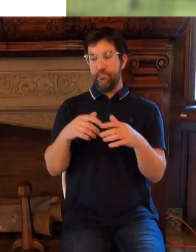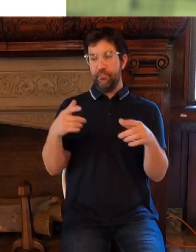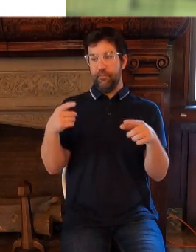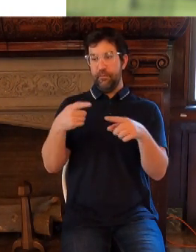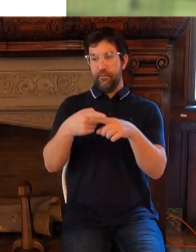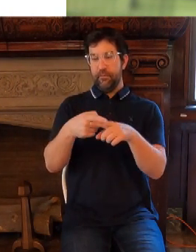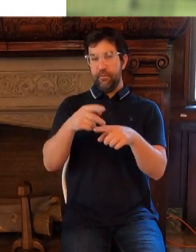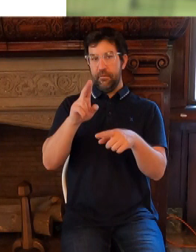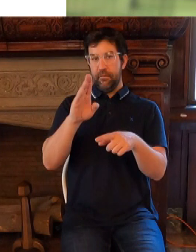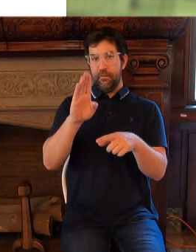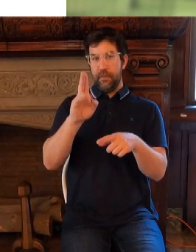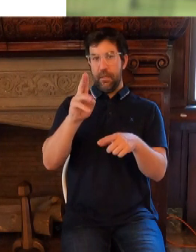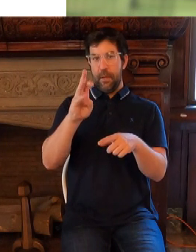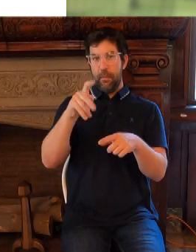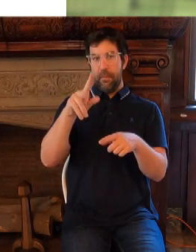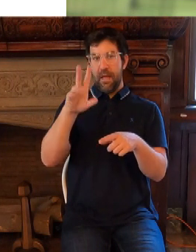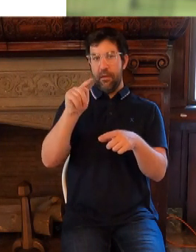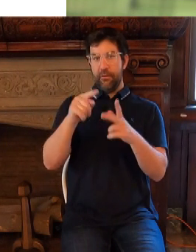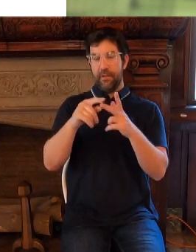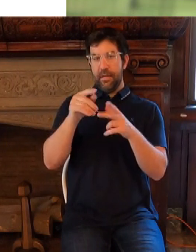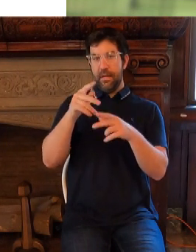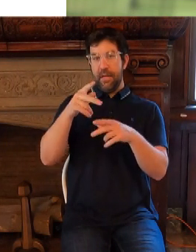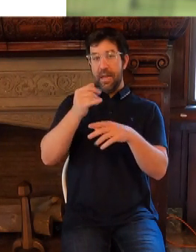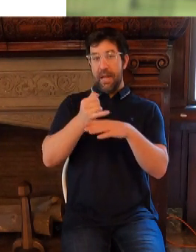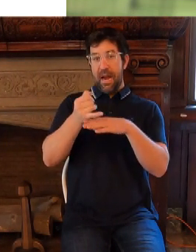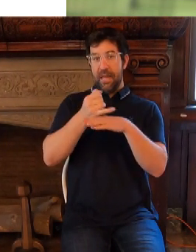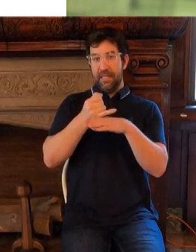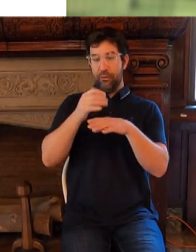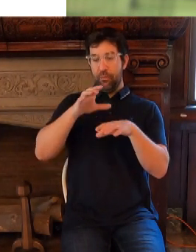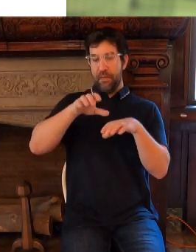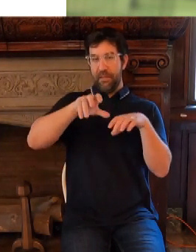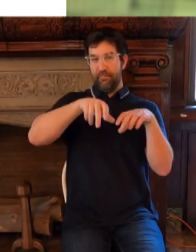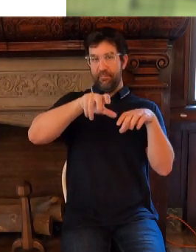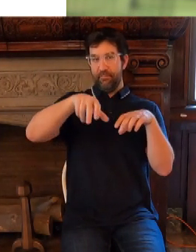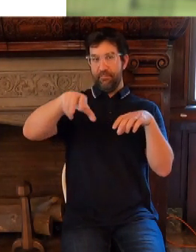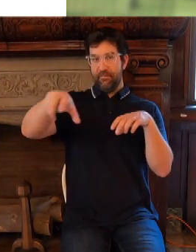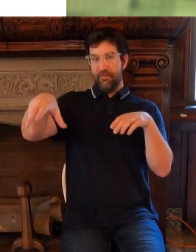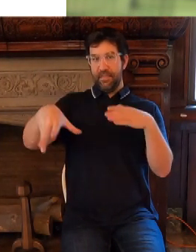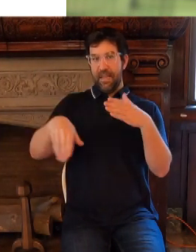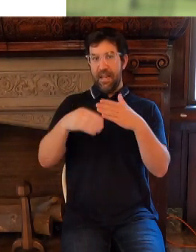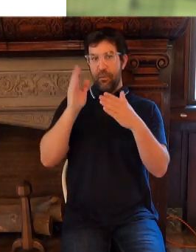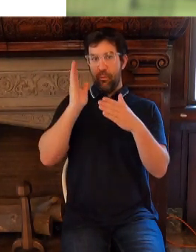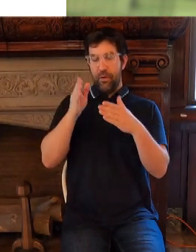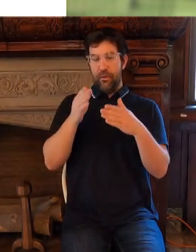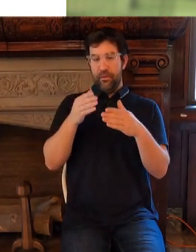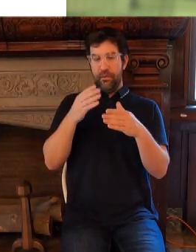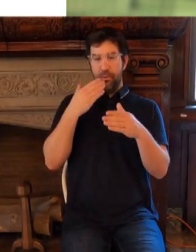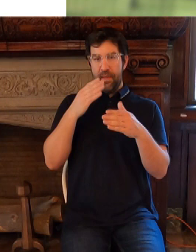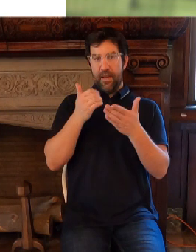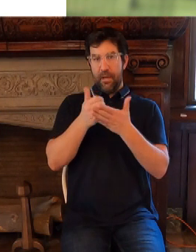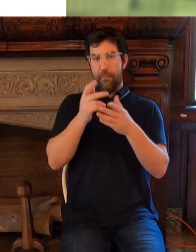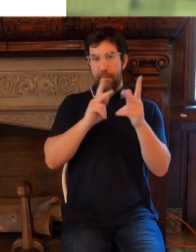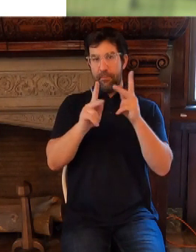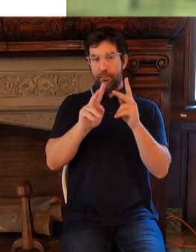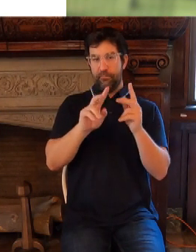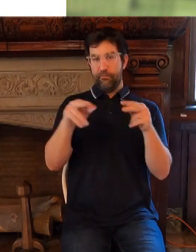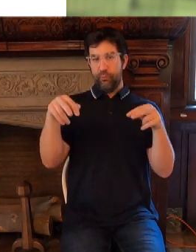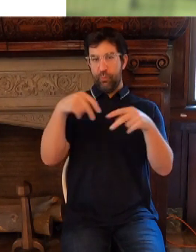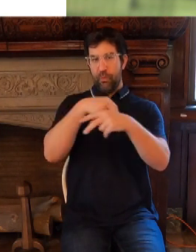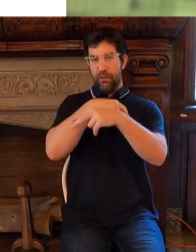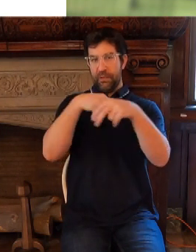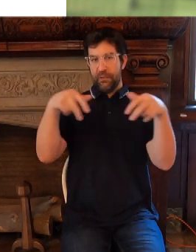Intersection bumpouts and pedestrian islands will also be added to the corridor to shorten the pedestrian crossing space and improve safety